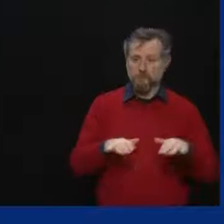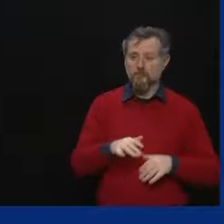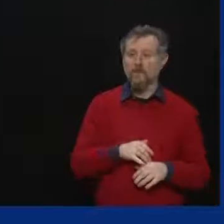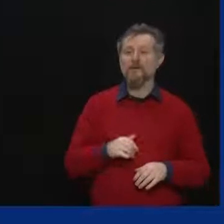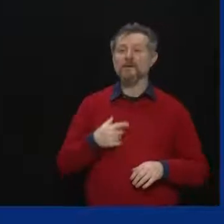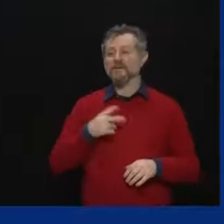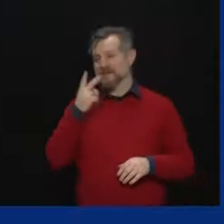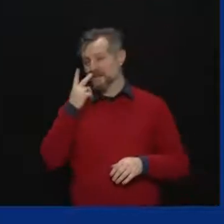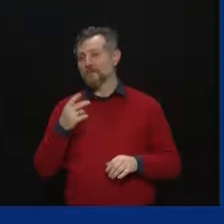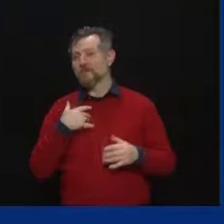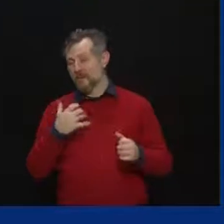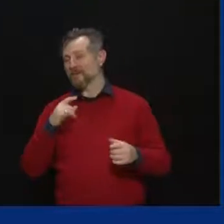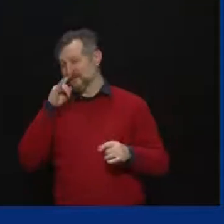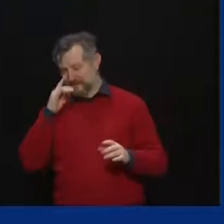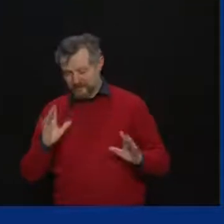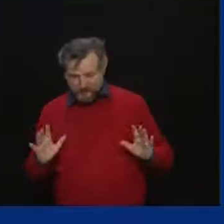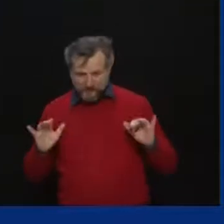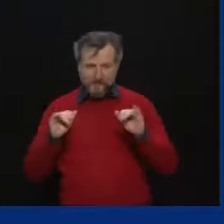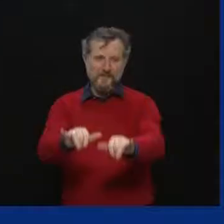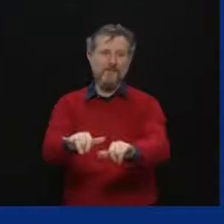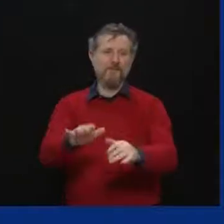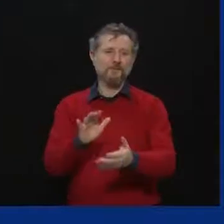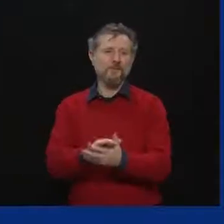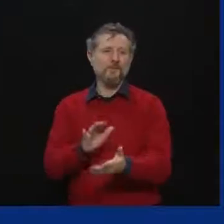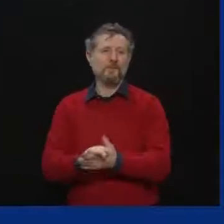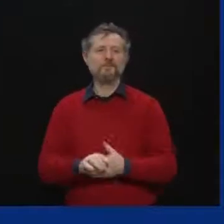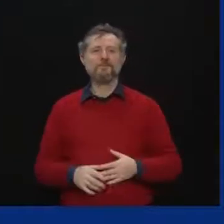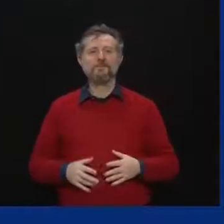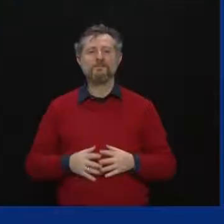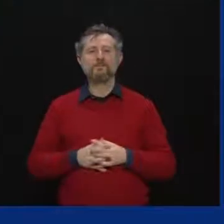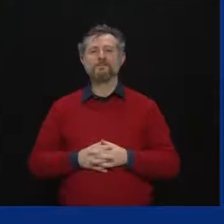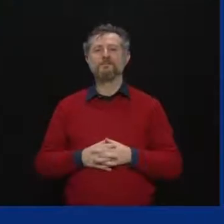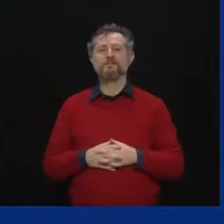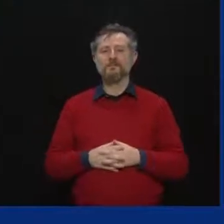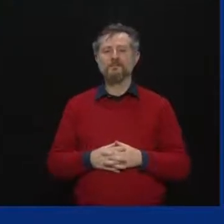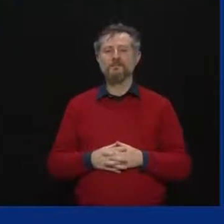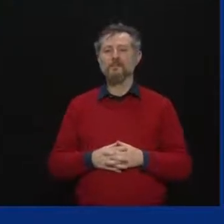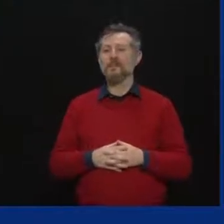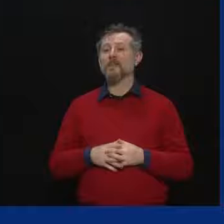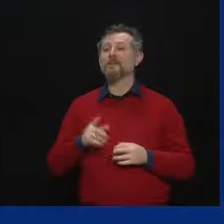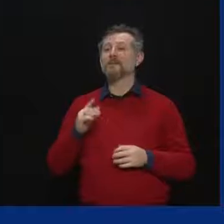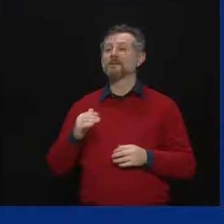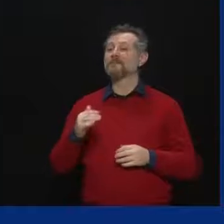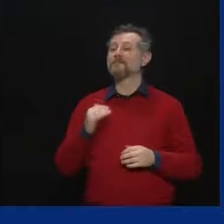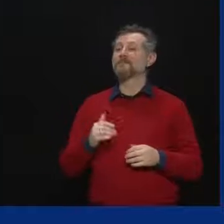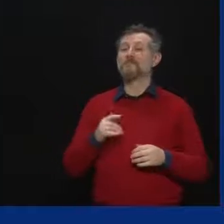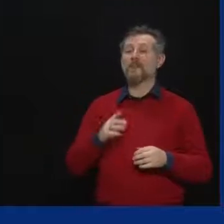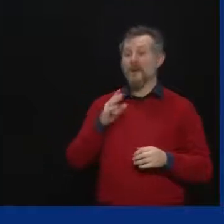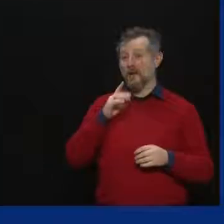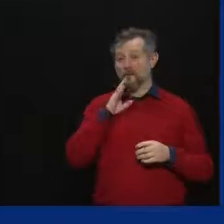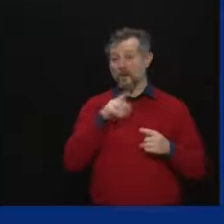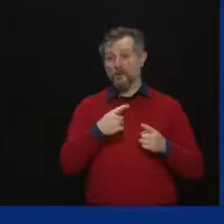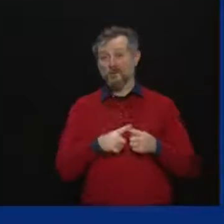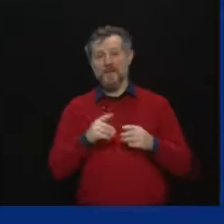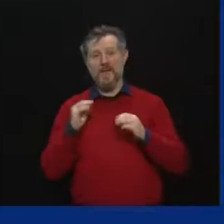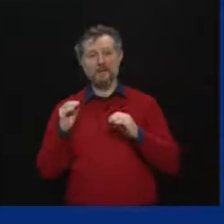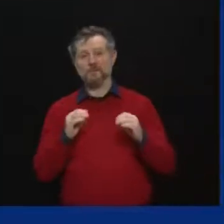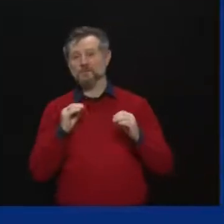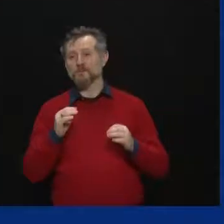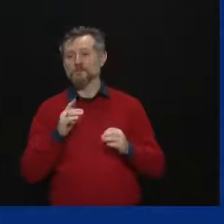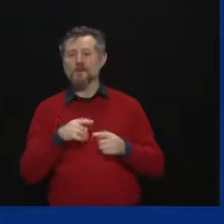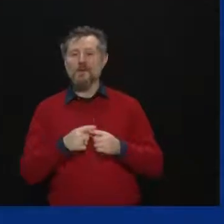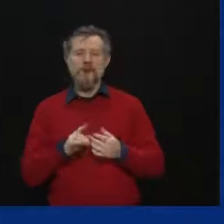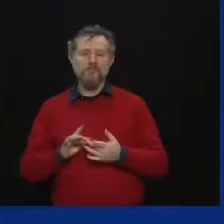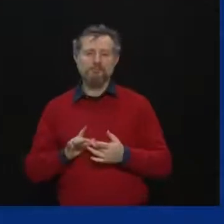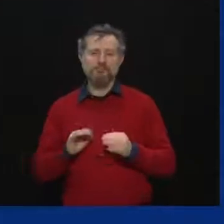stay in school. Really, really important to me. Also, talking about education, we've been in contact with the leaders of our